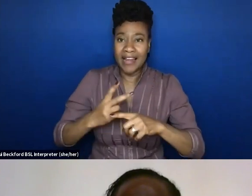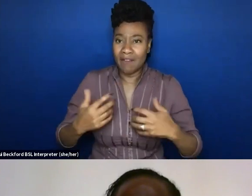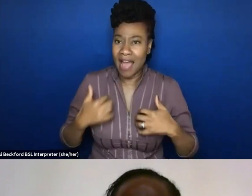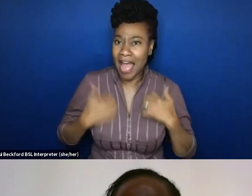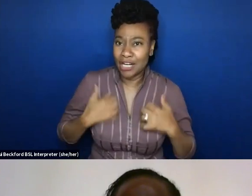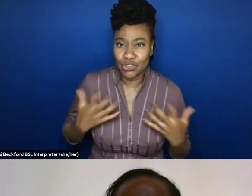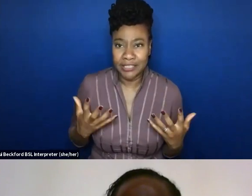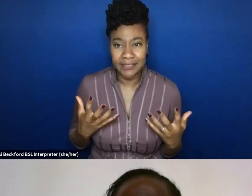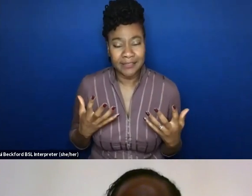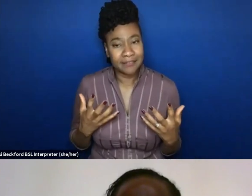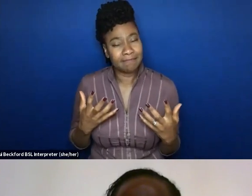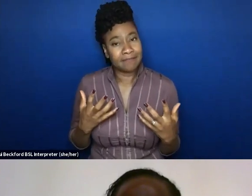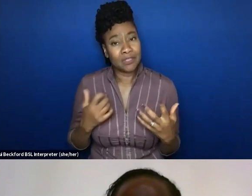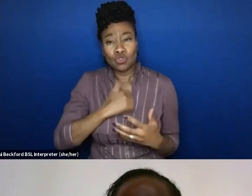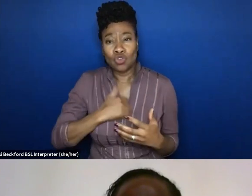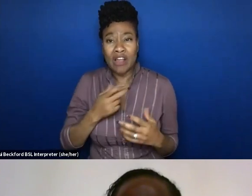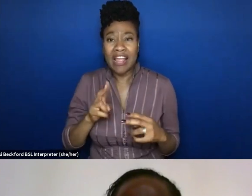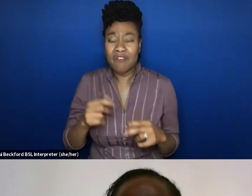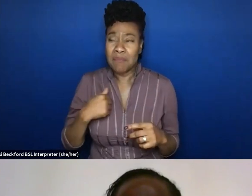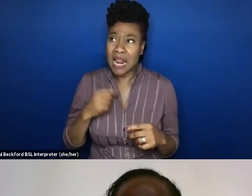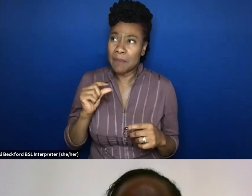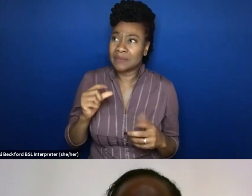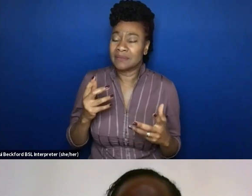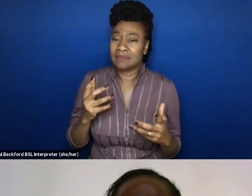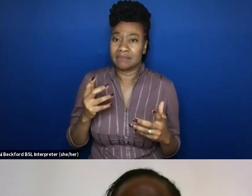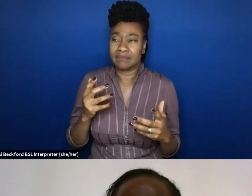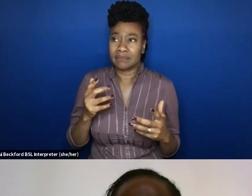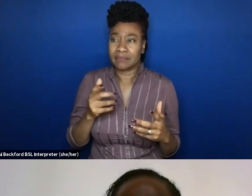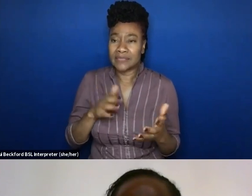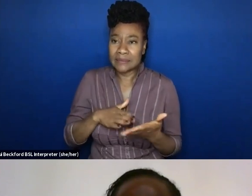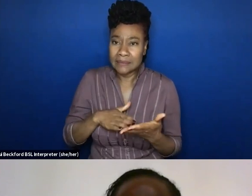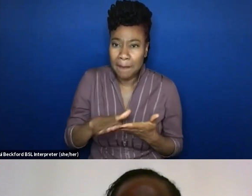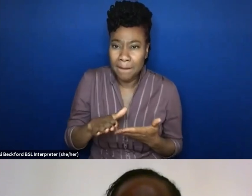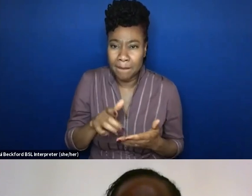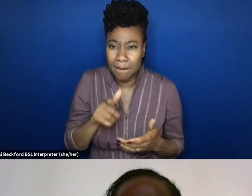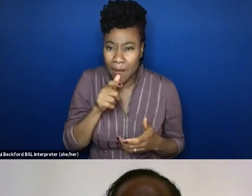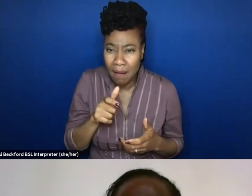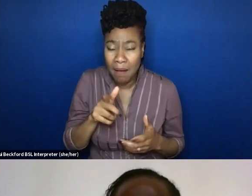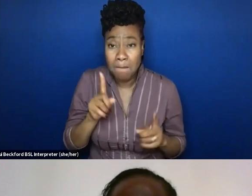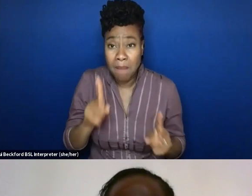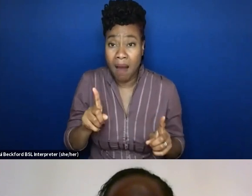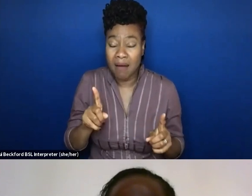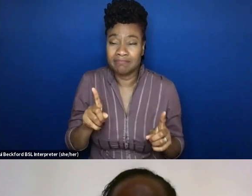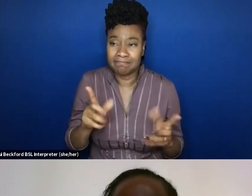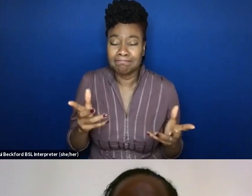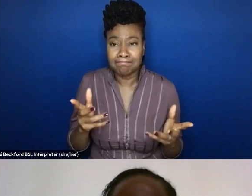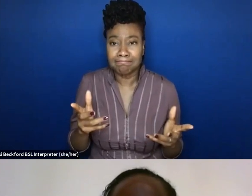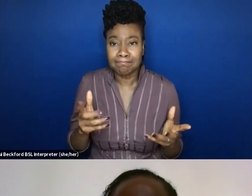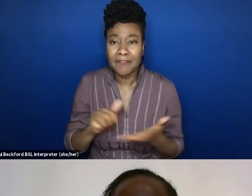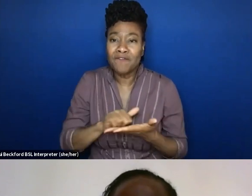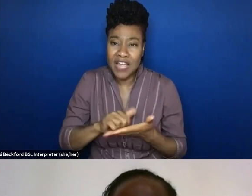but I'm really delighted to be here. I thought I'd just read, if I could, Simon, just a brief section of my book,